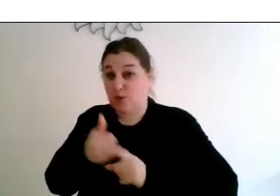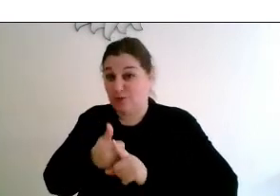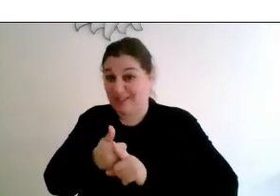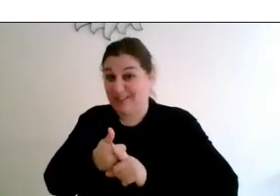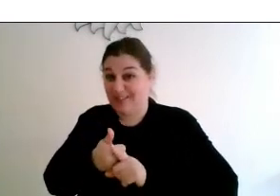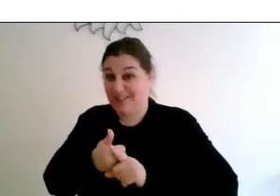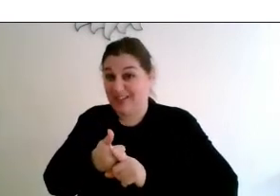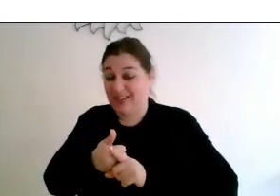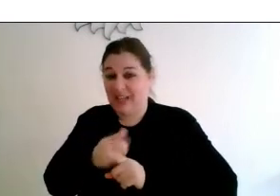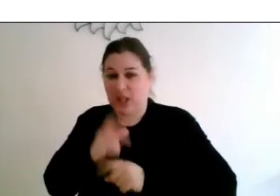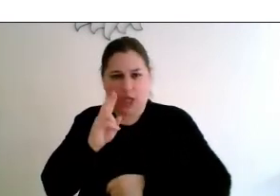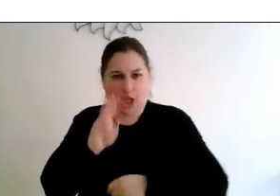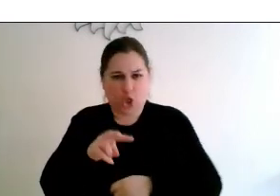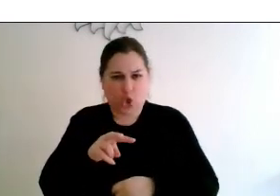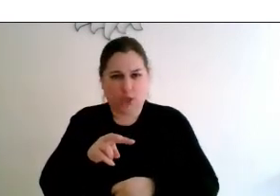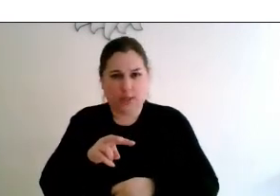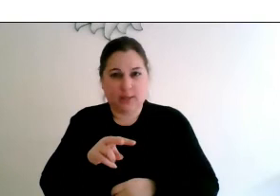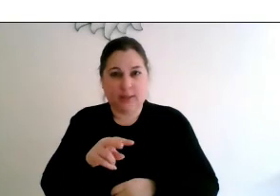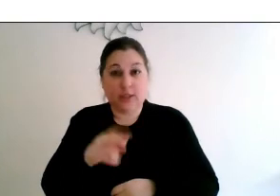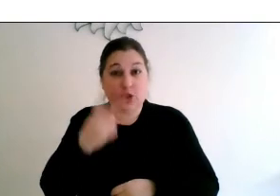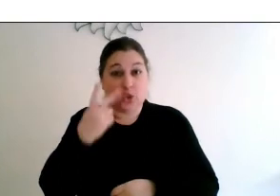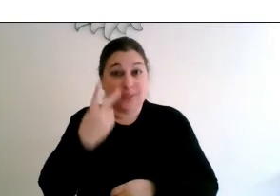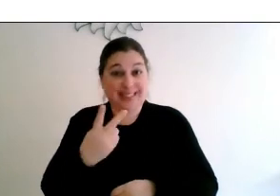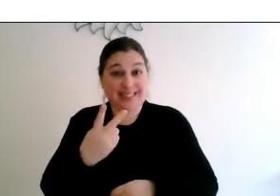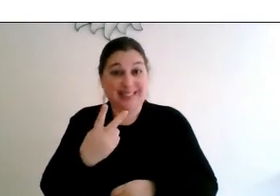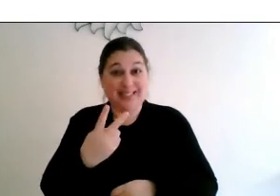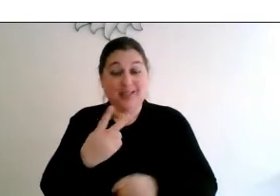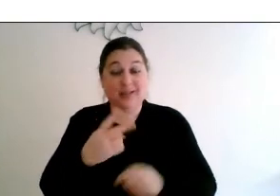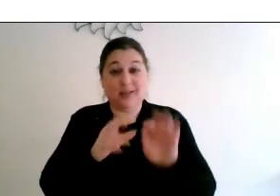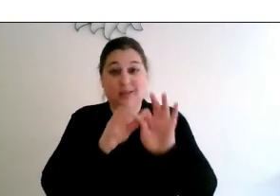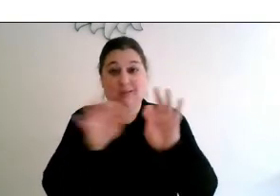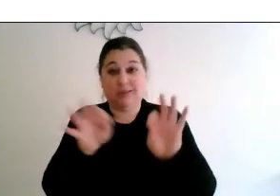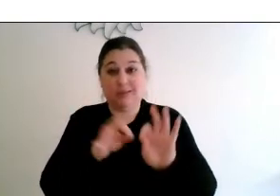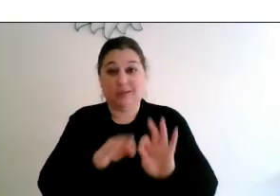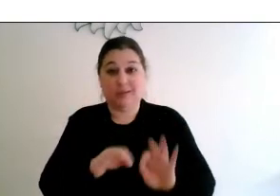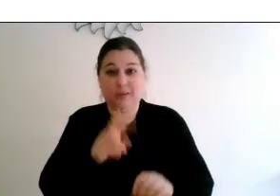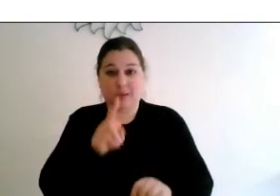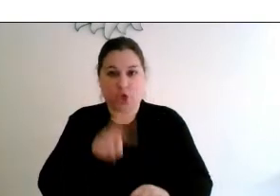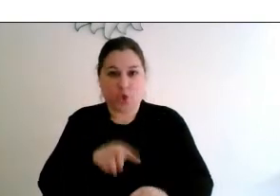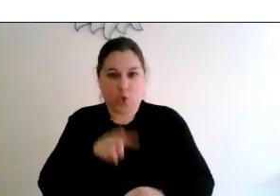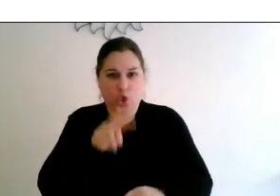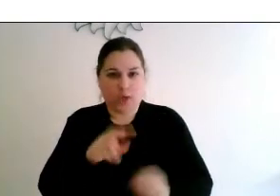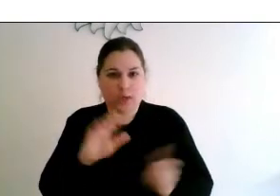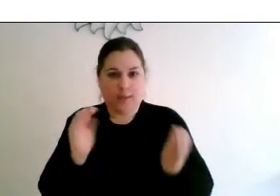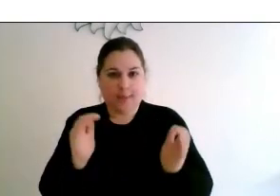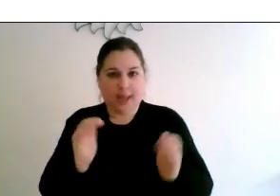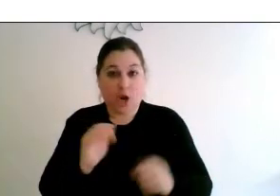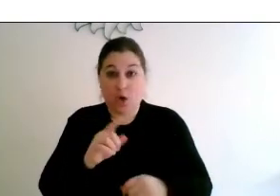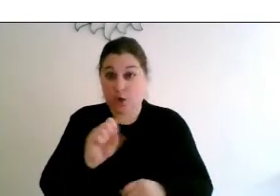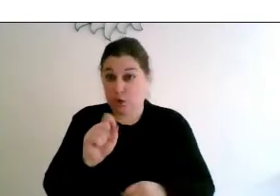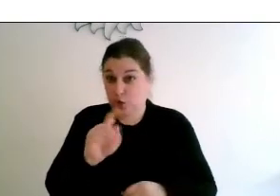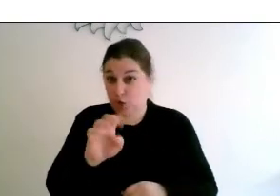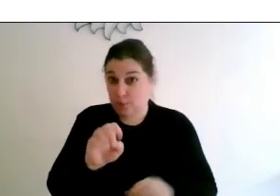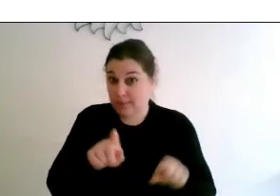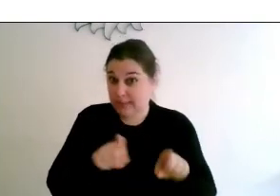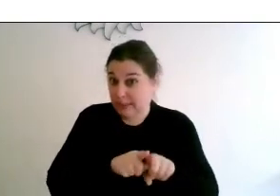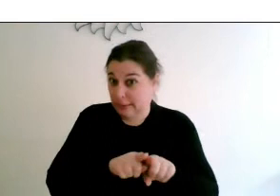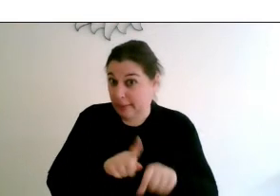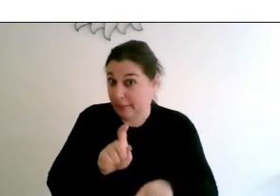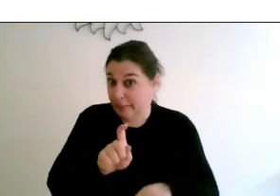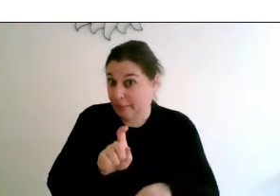If the answer is no, different slopes, automatically one solution. If the equations have the same